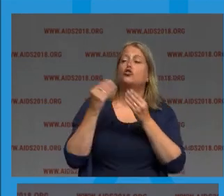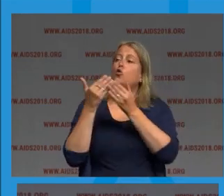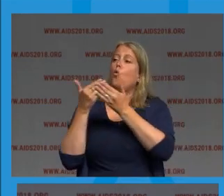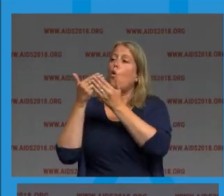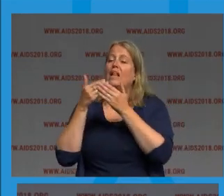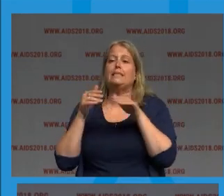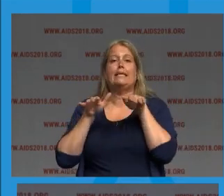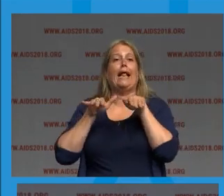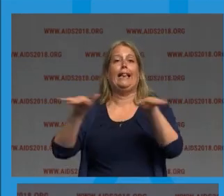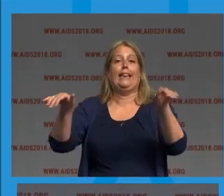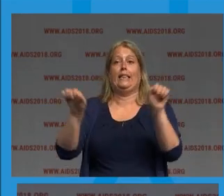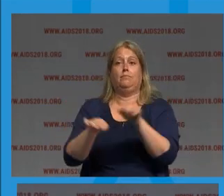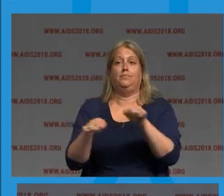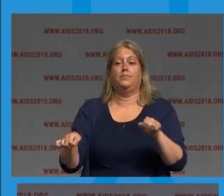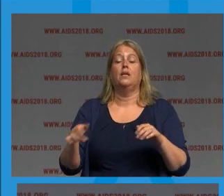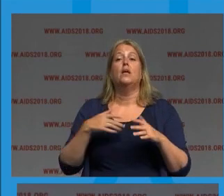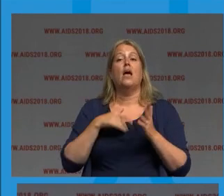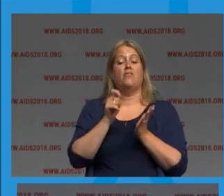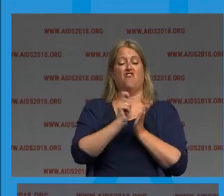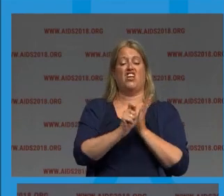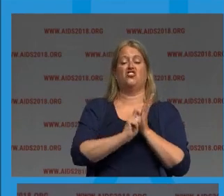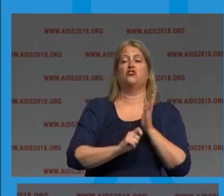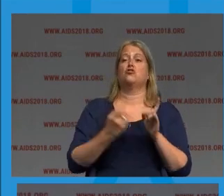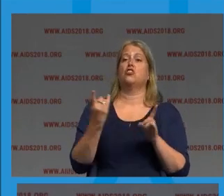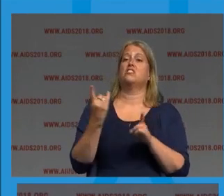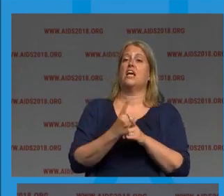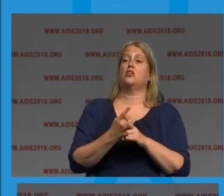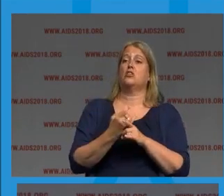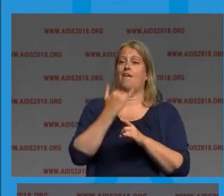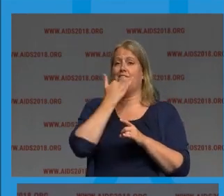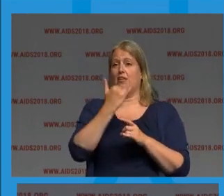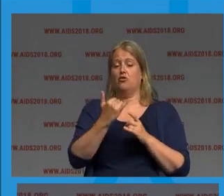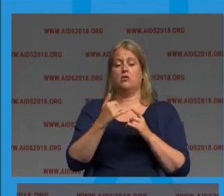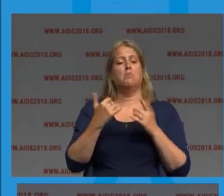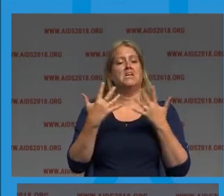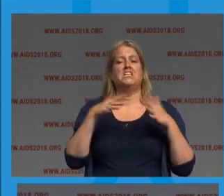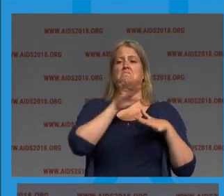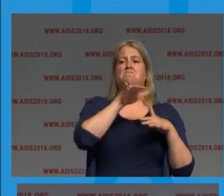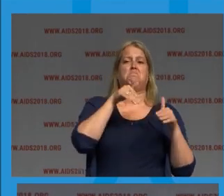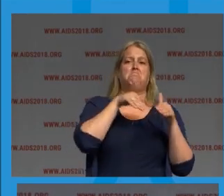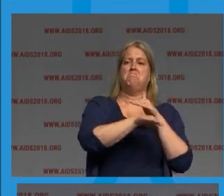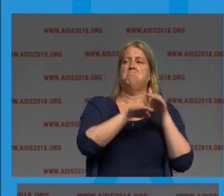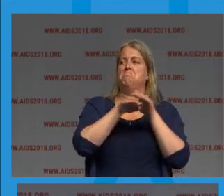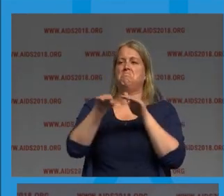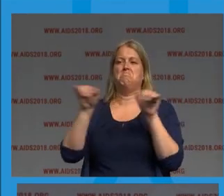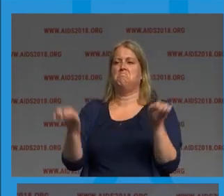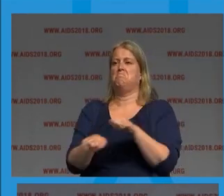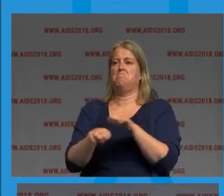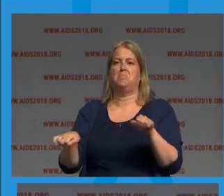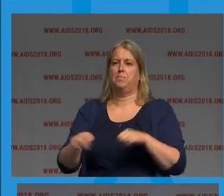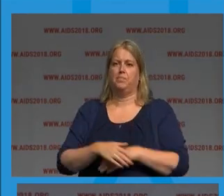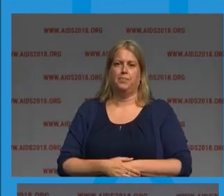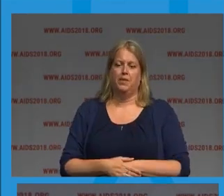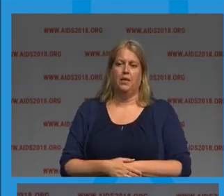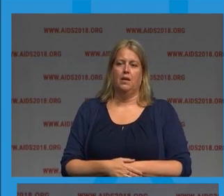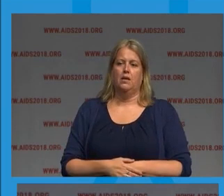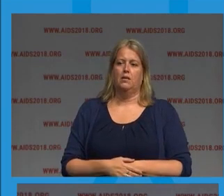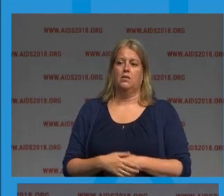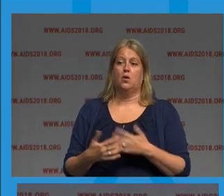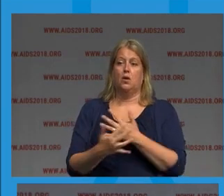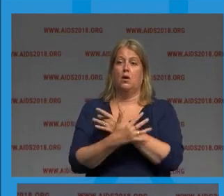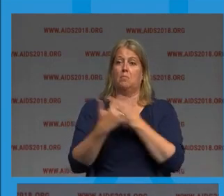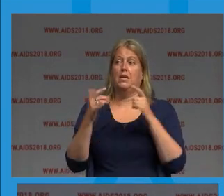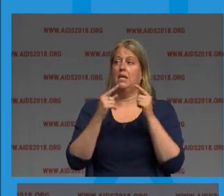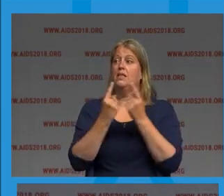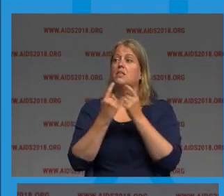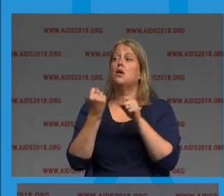sex offender, there are certain areas that you're not allowed to be in. There's many restrictions that are very, make it very difficult for people